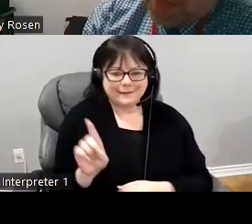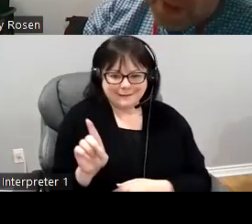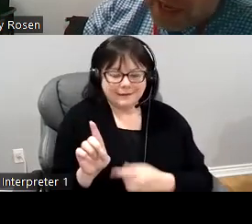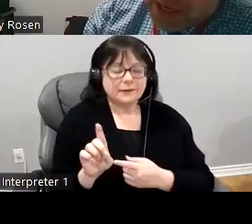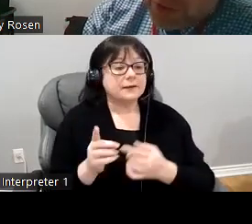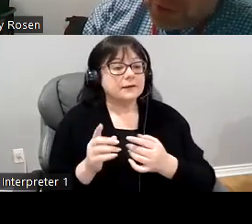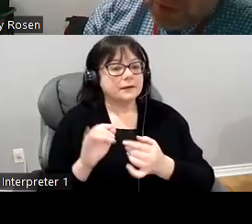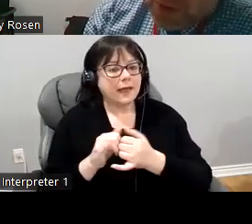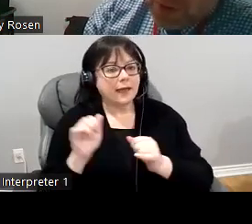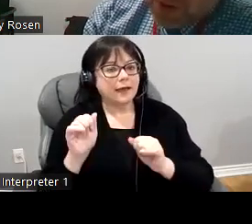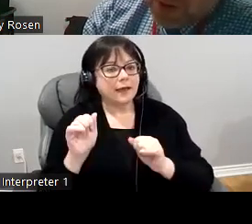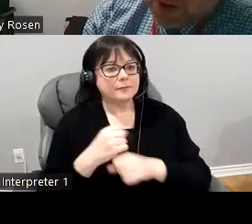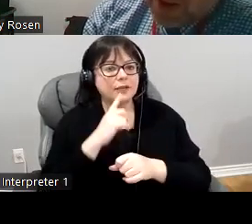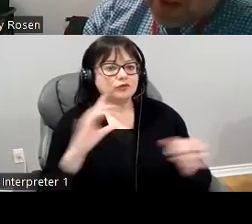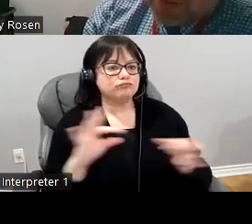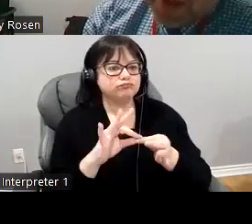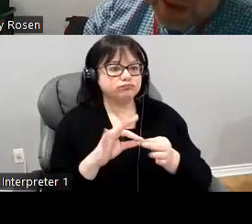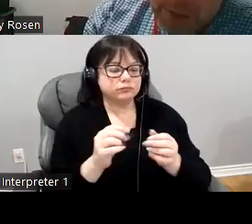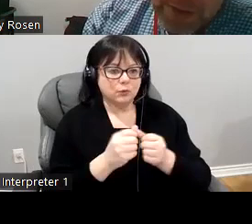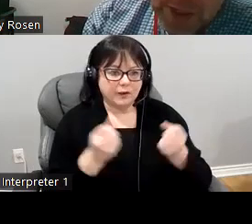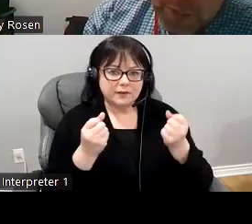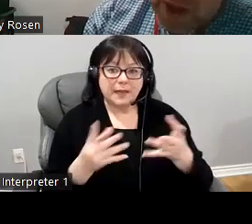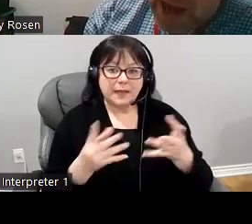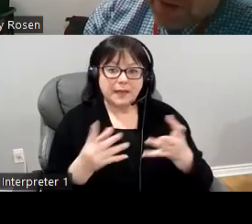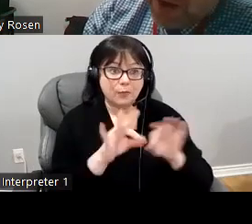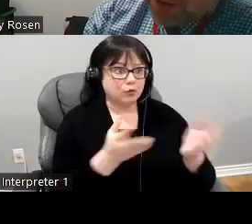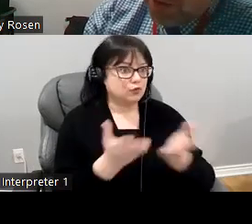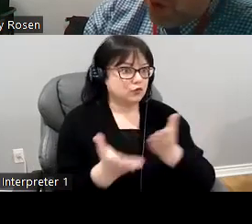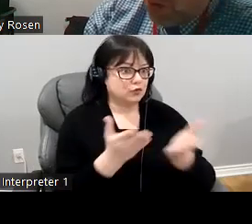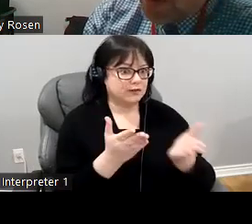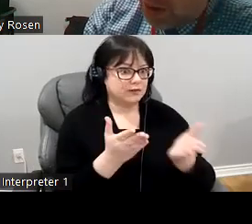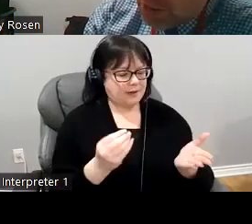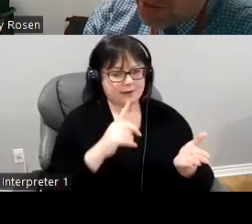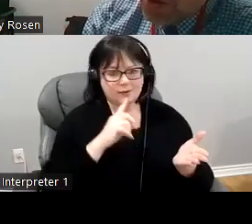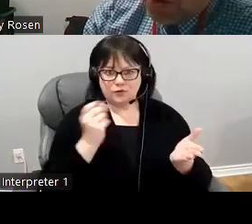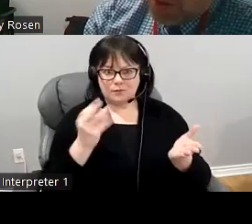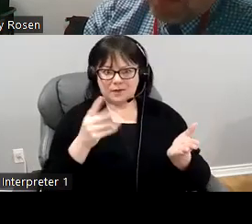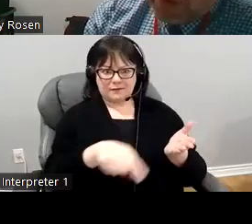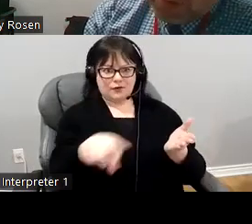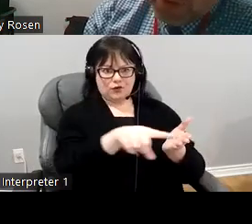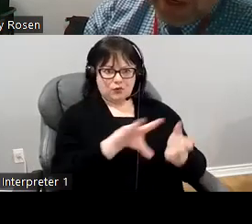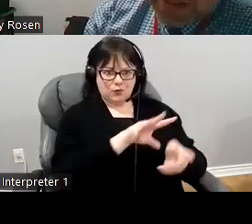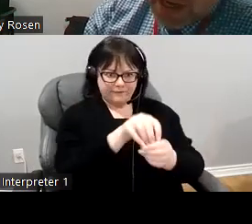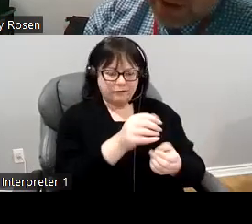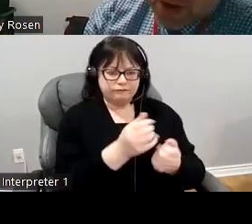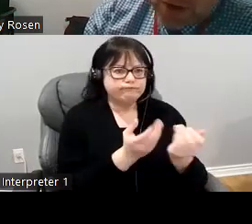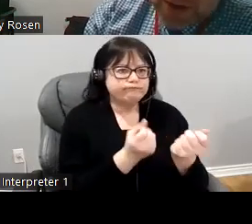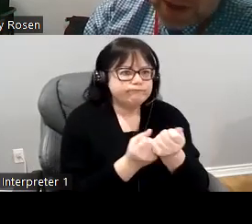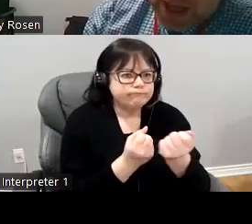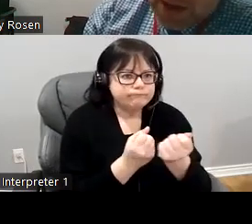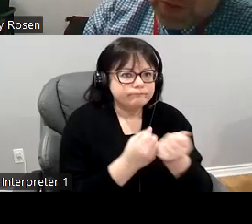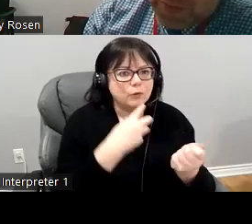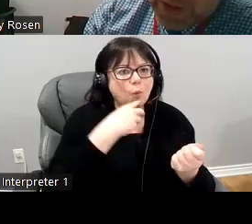that I think many of you that are hearing this provide to older adults who are vulnerable in